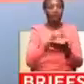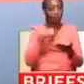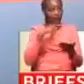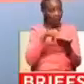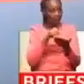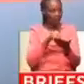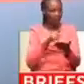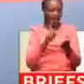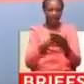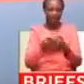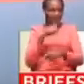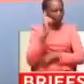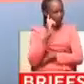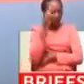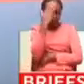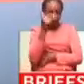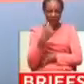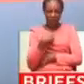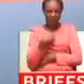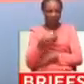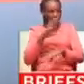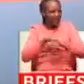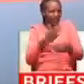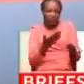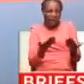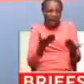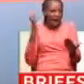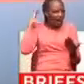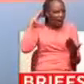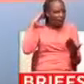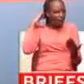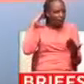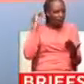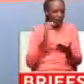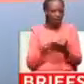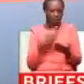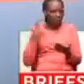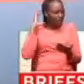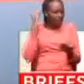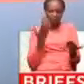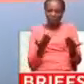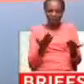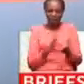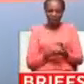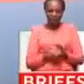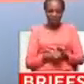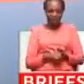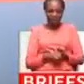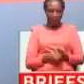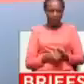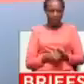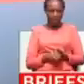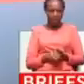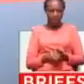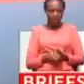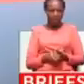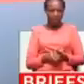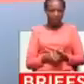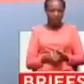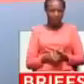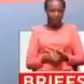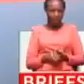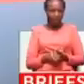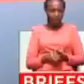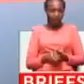was wondering, like, now where am I supposed to get a camel? I mean, it's not like they sell them on the street corner. Dr. Jafari was like, don't worry about that. I've got that